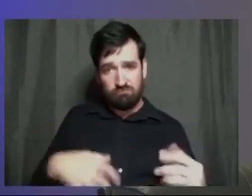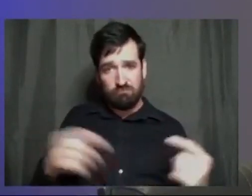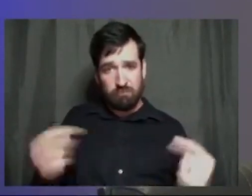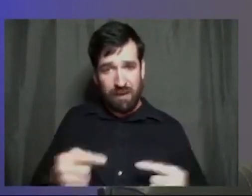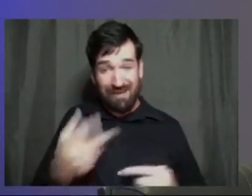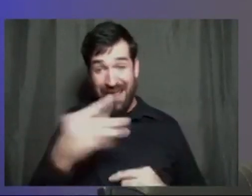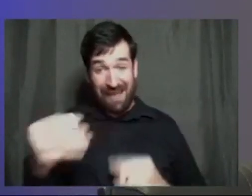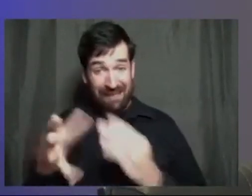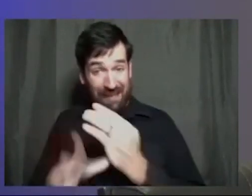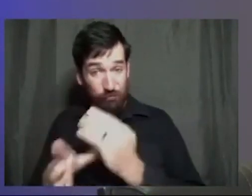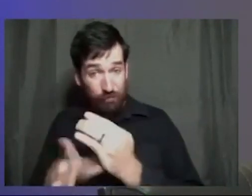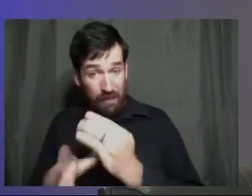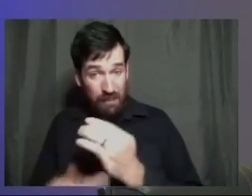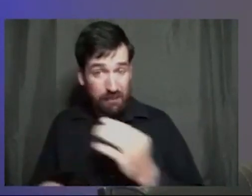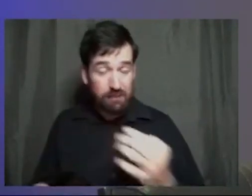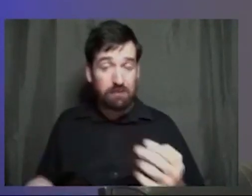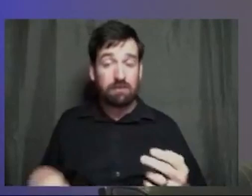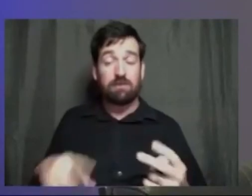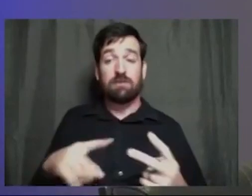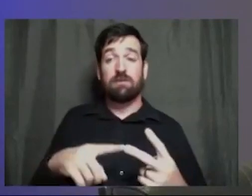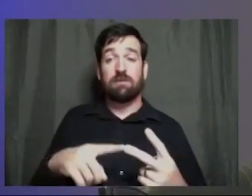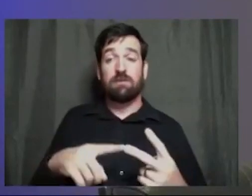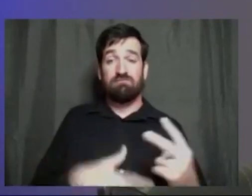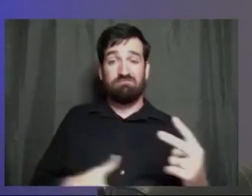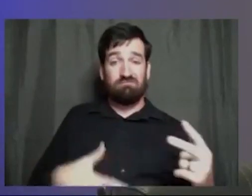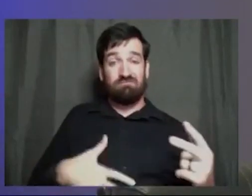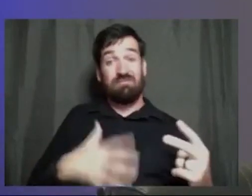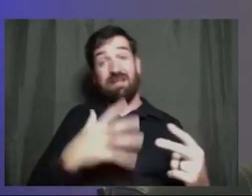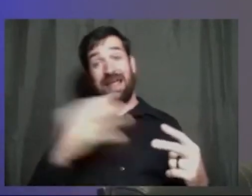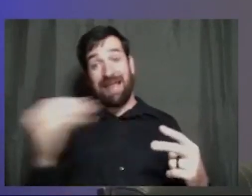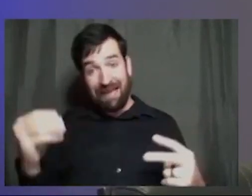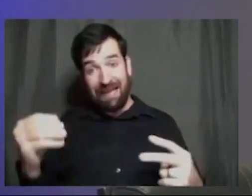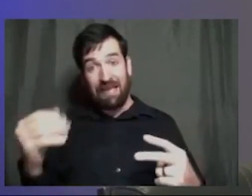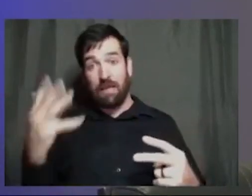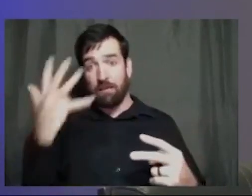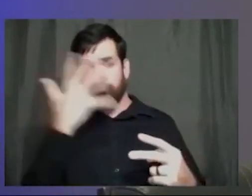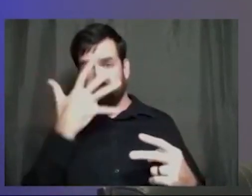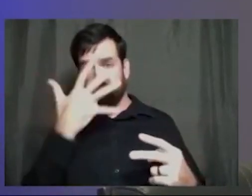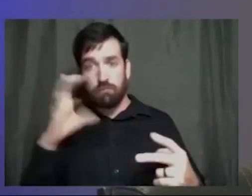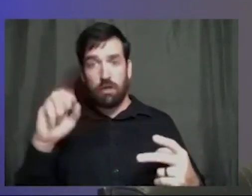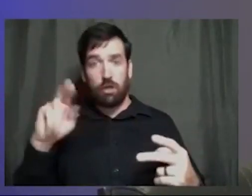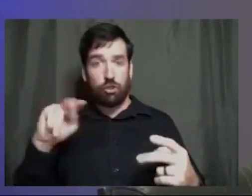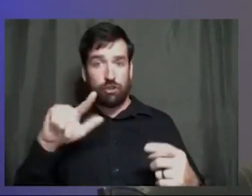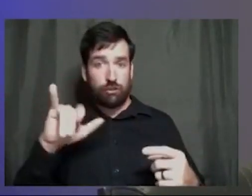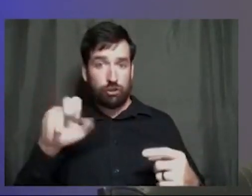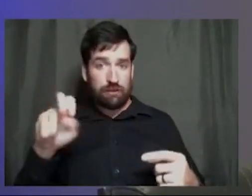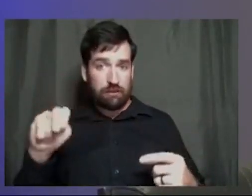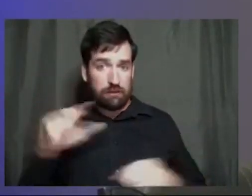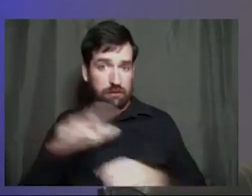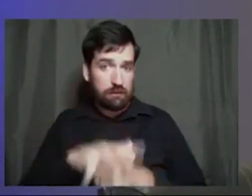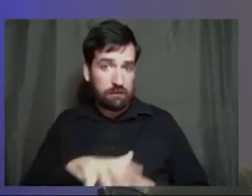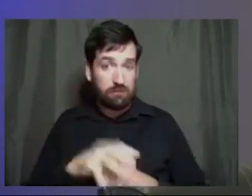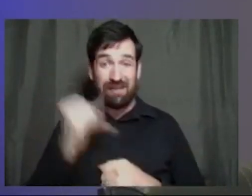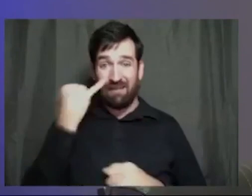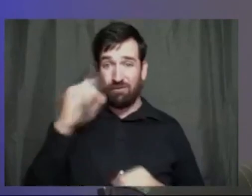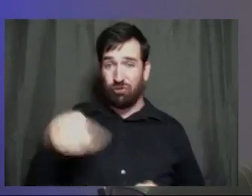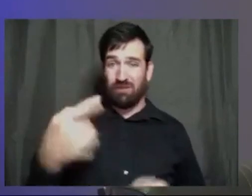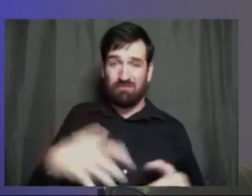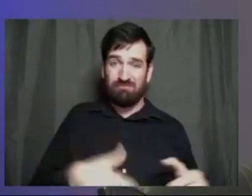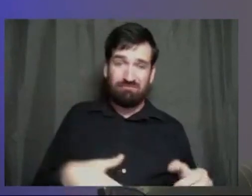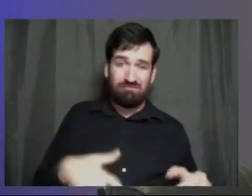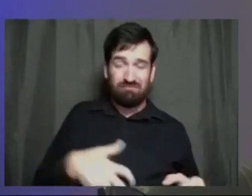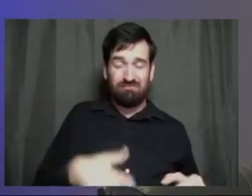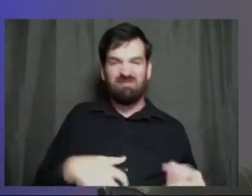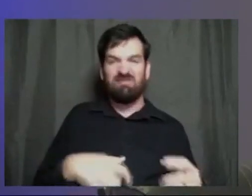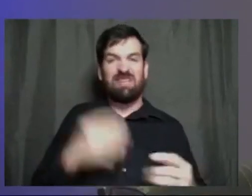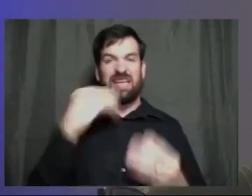have abdominal pain and congestion or something else? If it's a tummy ache and they've eaten something that didn't agree